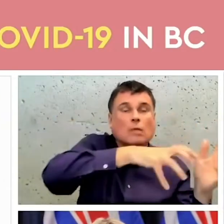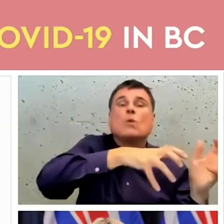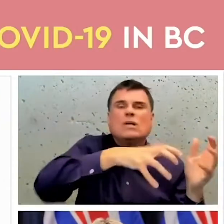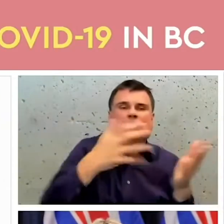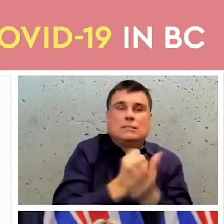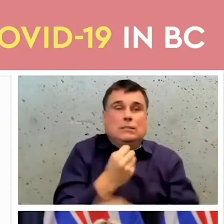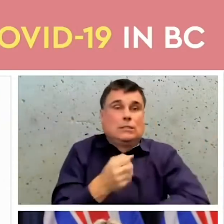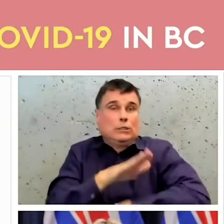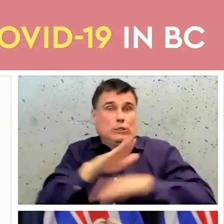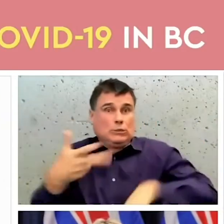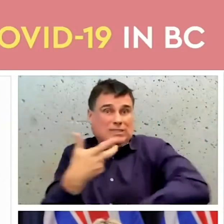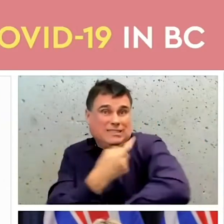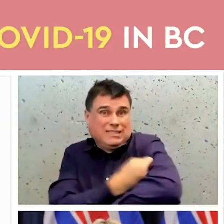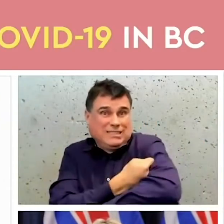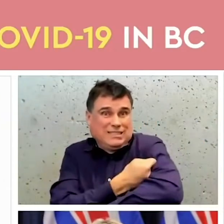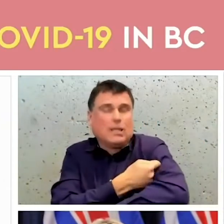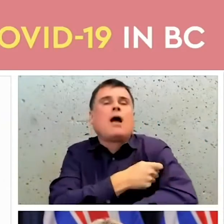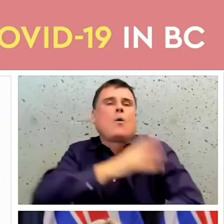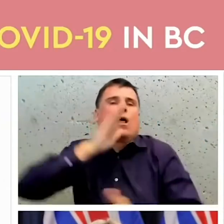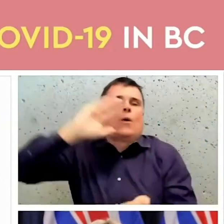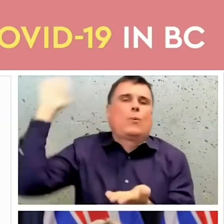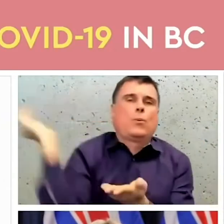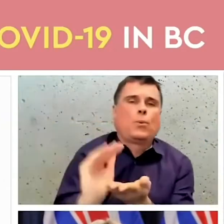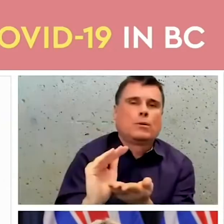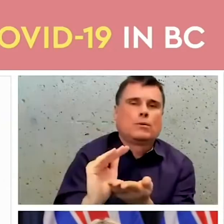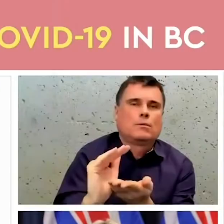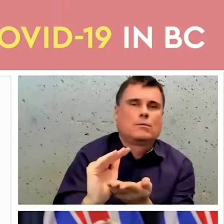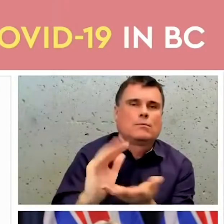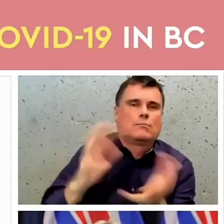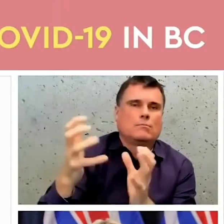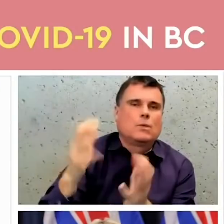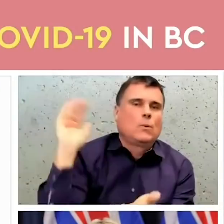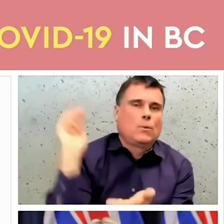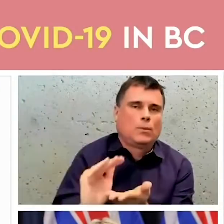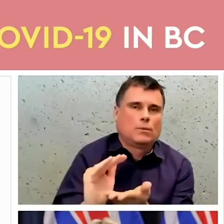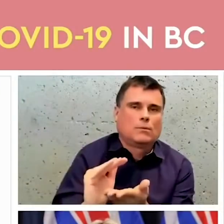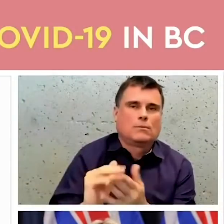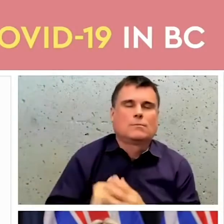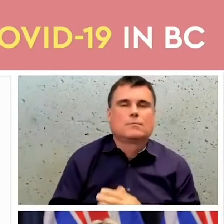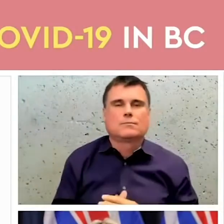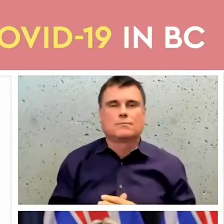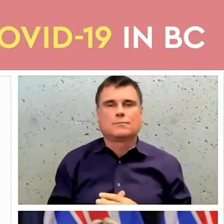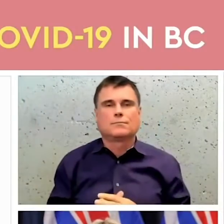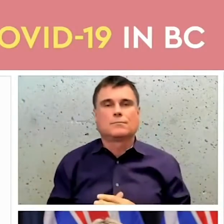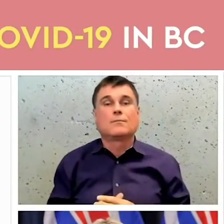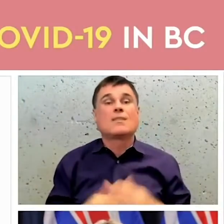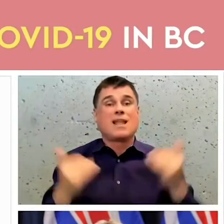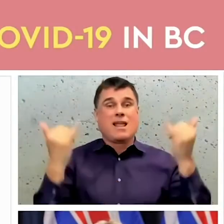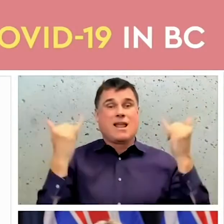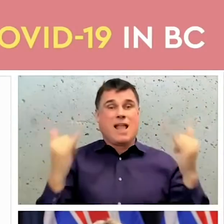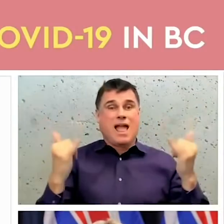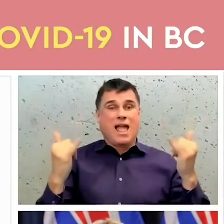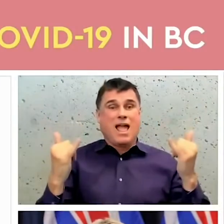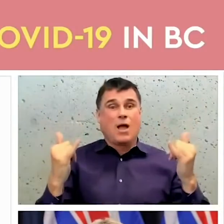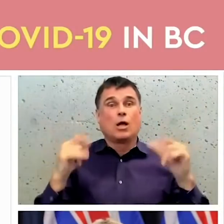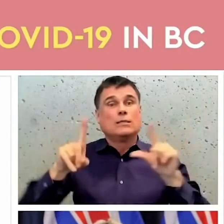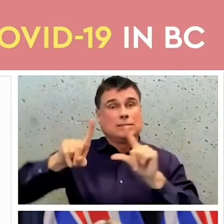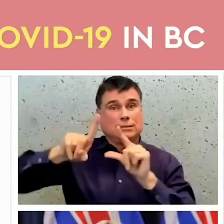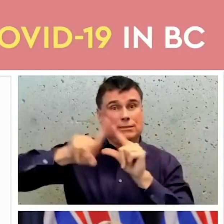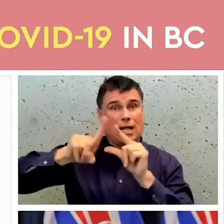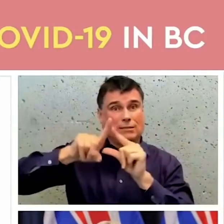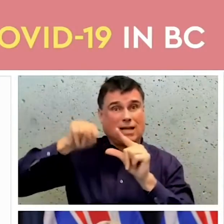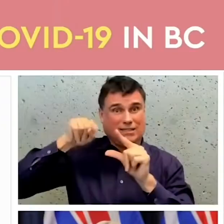especially as this fourth wave with the Delta variant continues to spread. And we've seen that children in this age group are making up